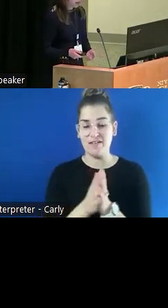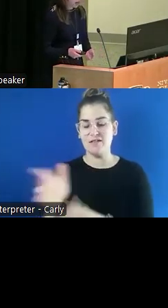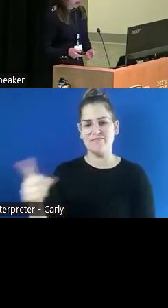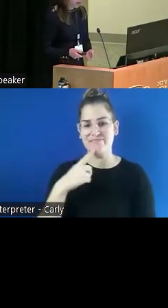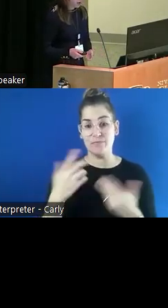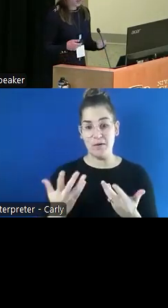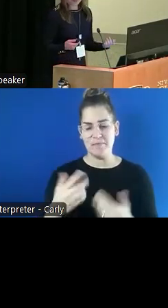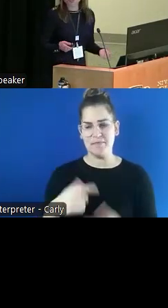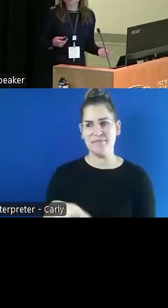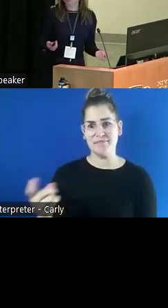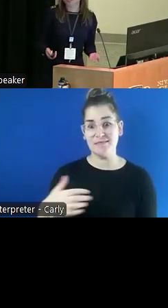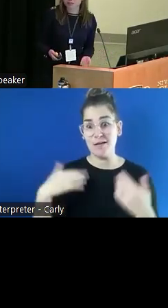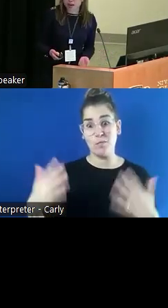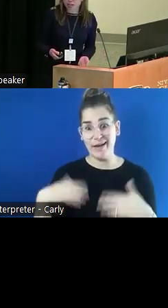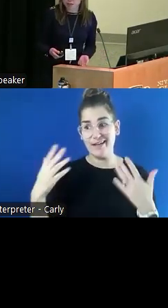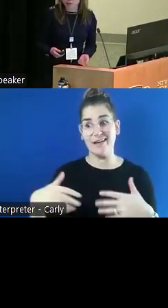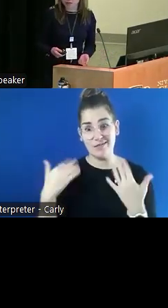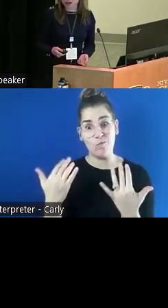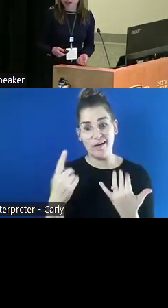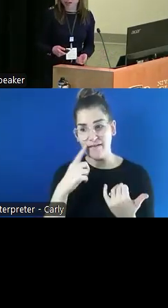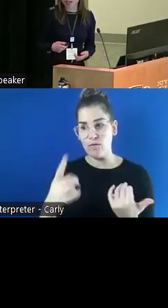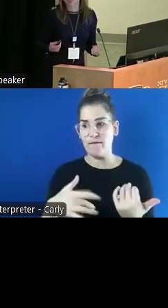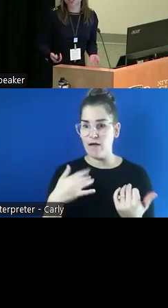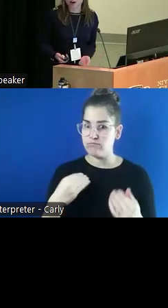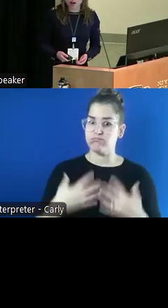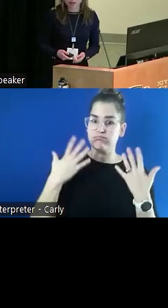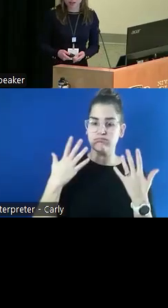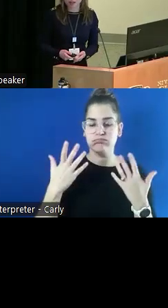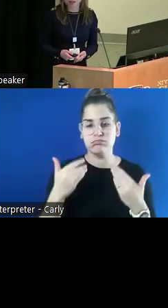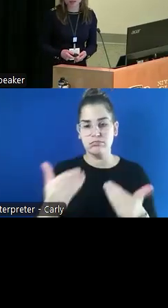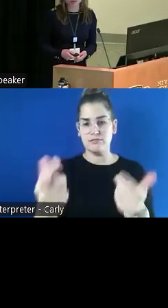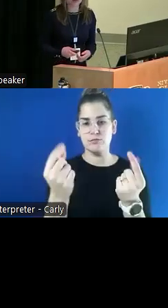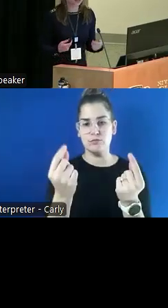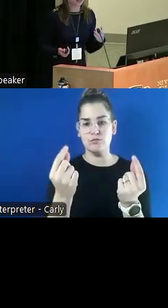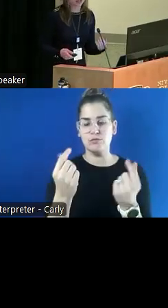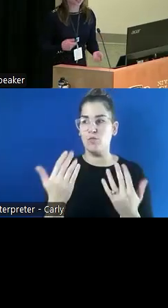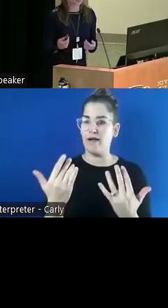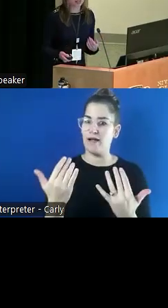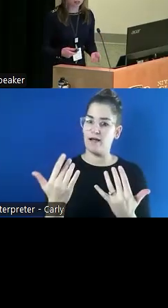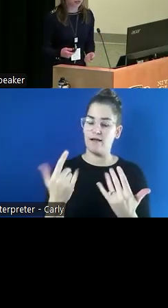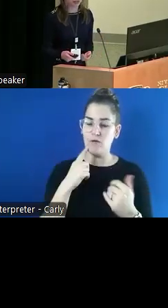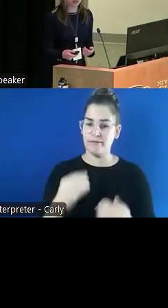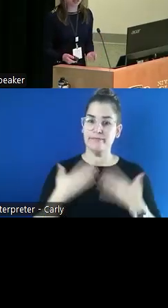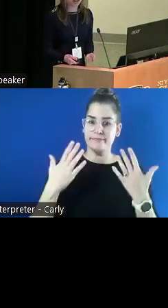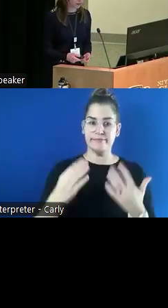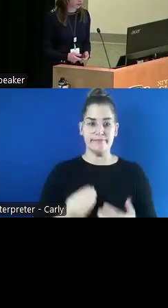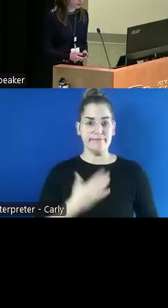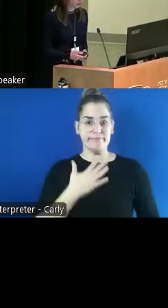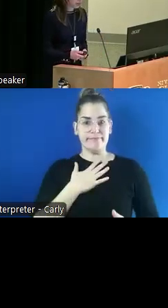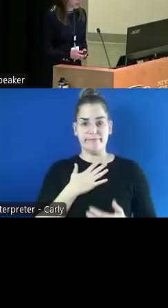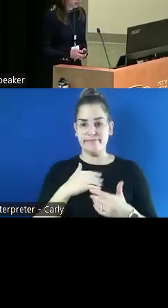say, I'm waiting for the spark to come back before I engage in hobbies, before I talk to this person in my